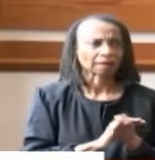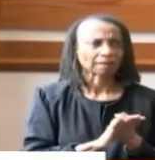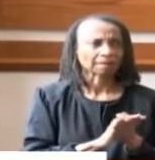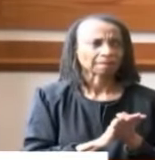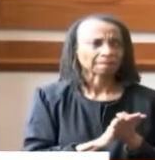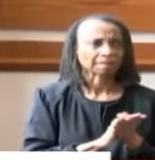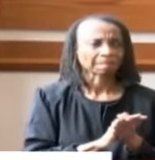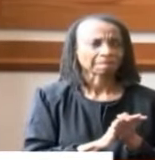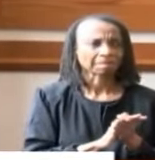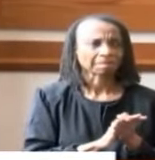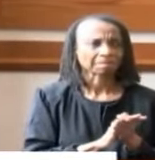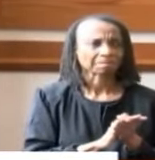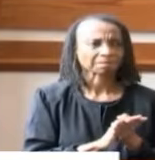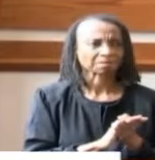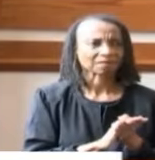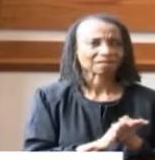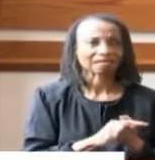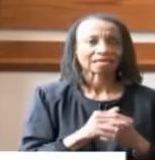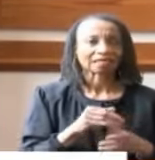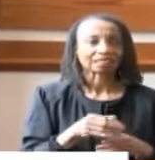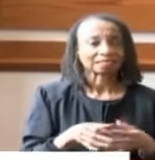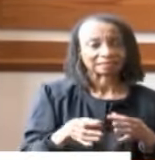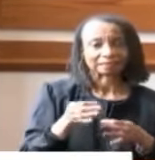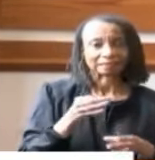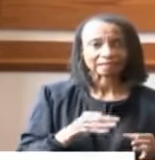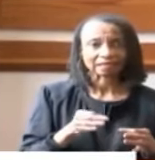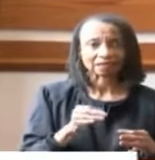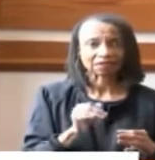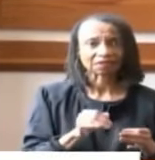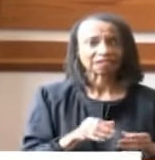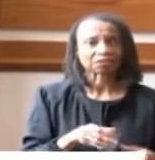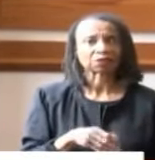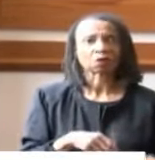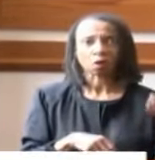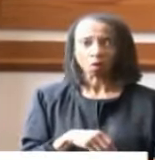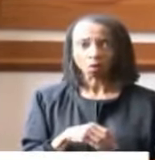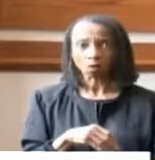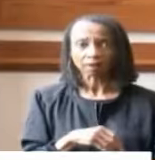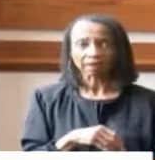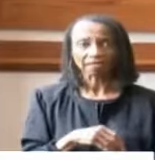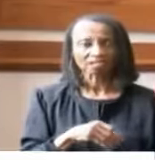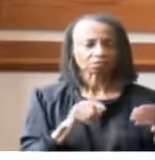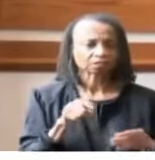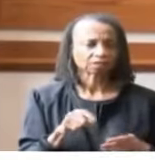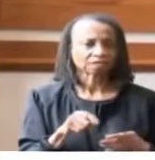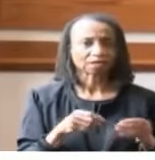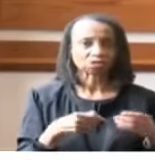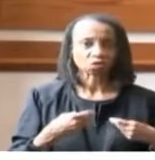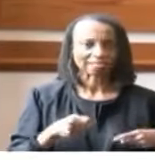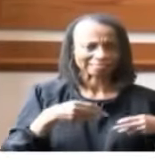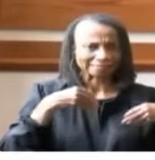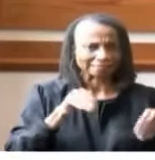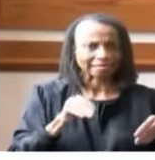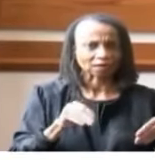And instead of holding up the book and trying to sell the book, you ought to read the book.